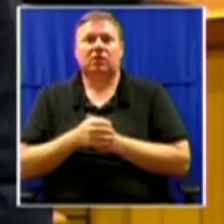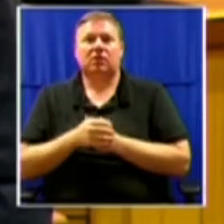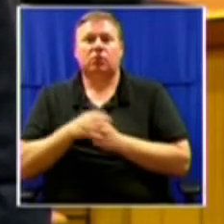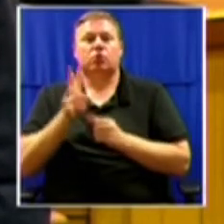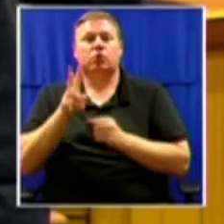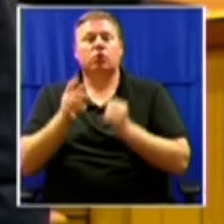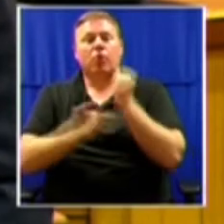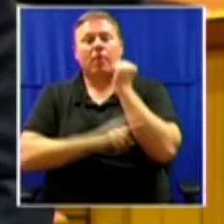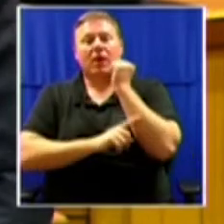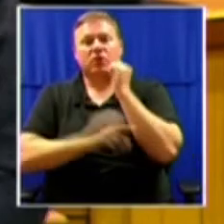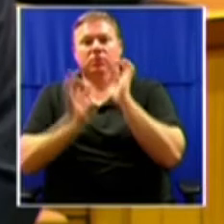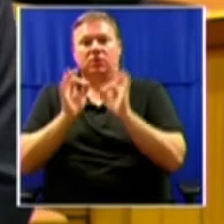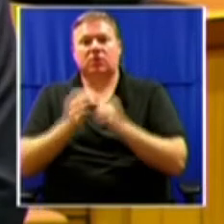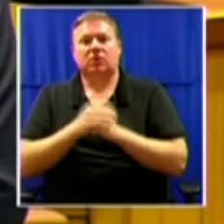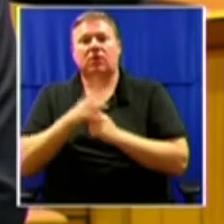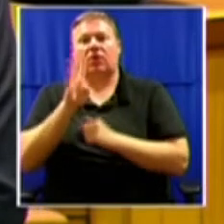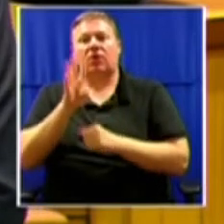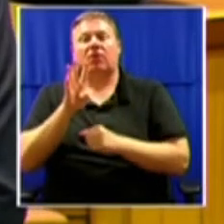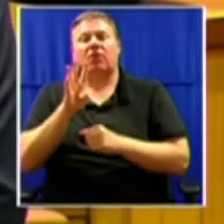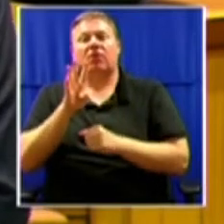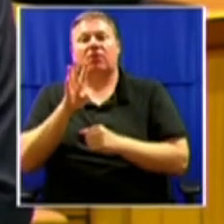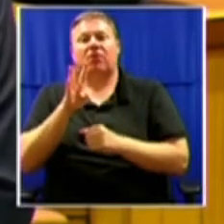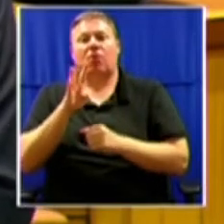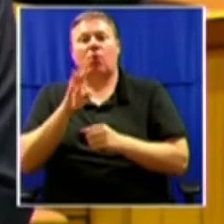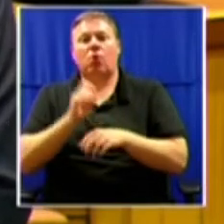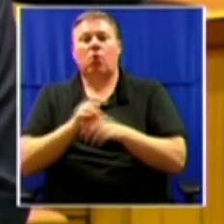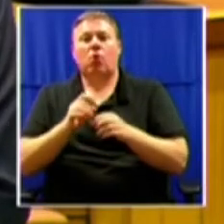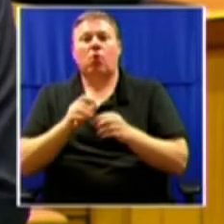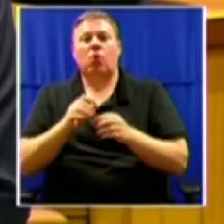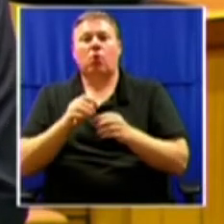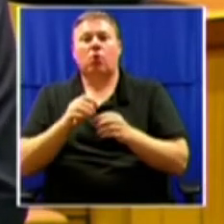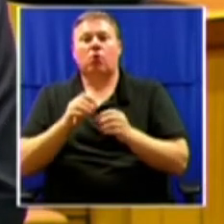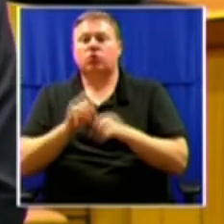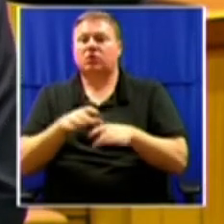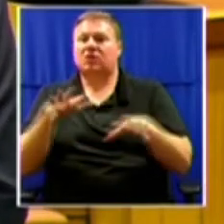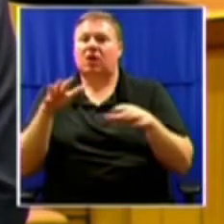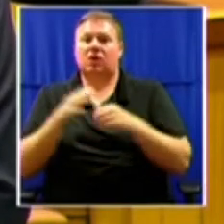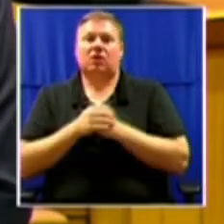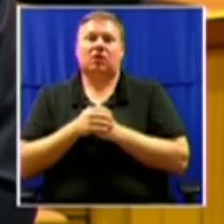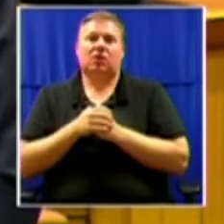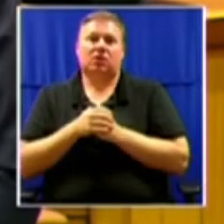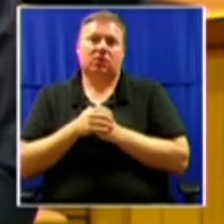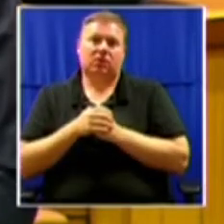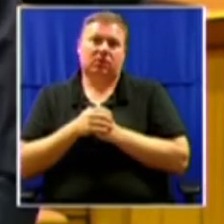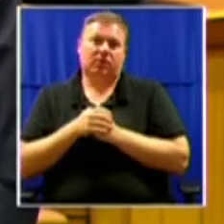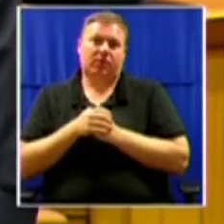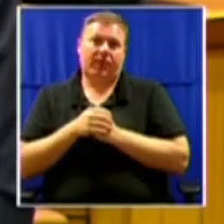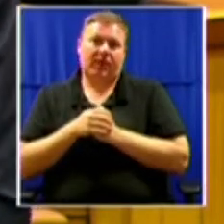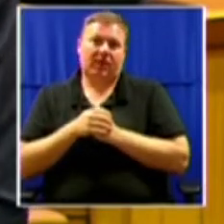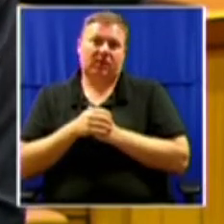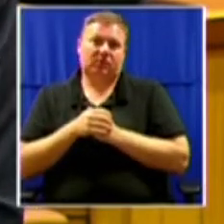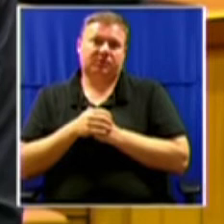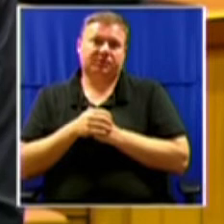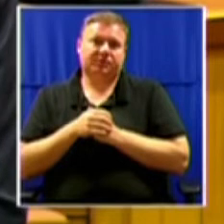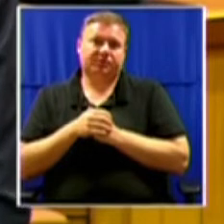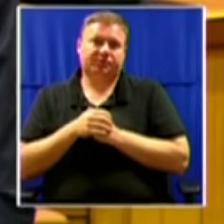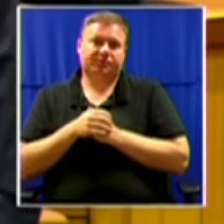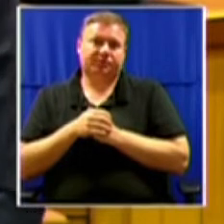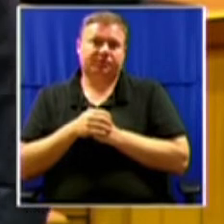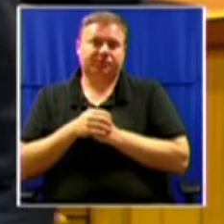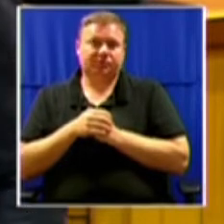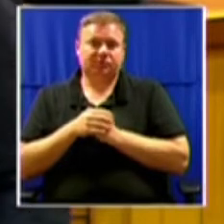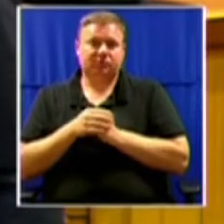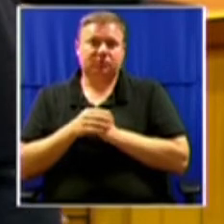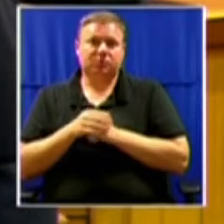punished. 4 resigned before the disciplinary processes was finalized and were found not guilty. So